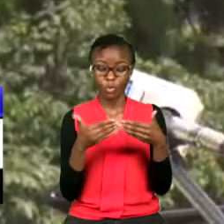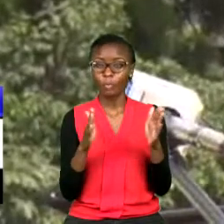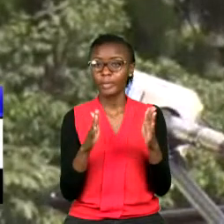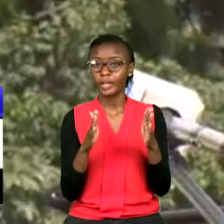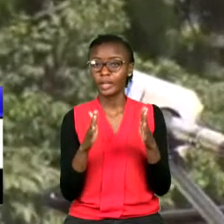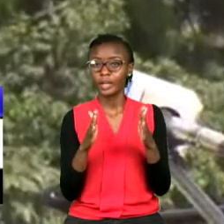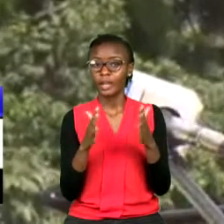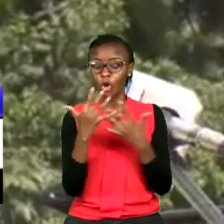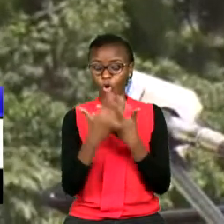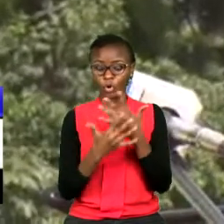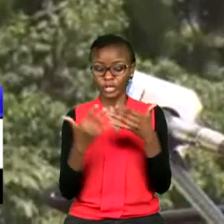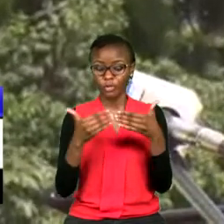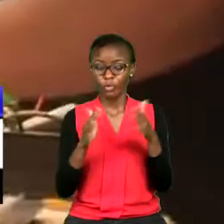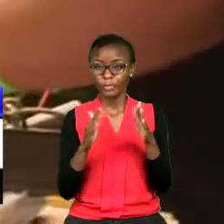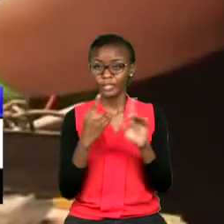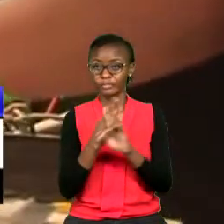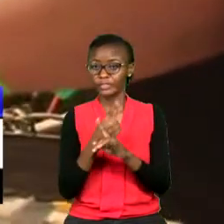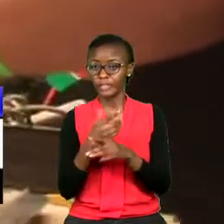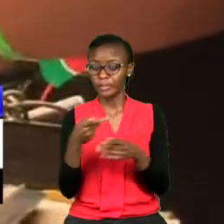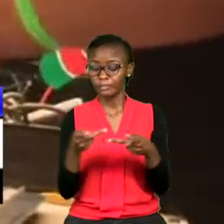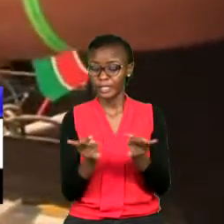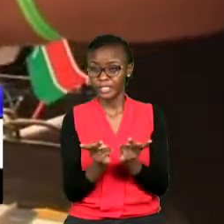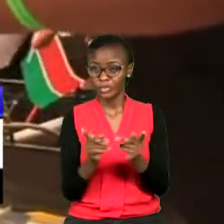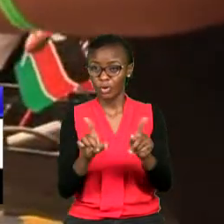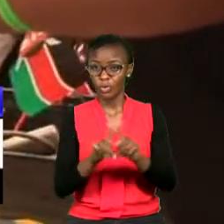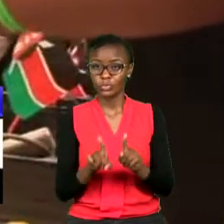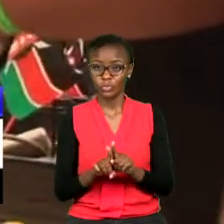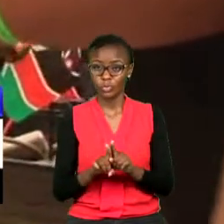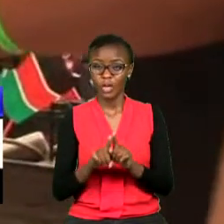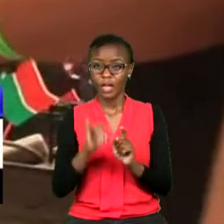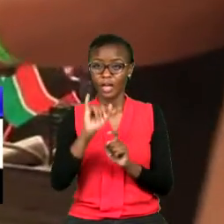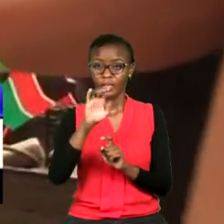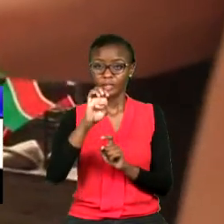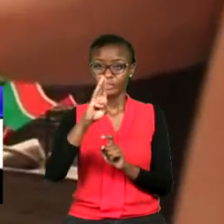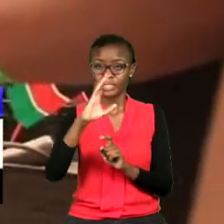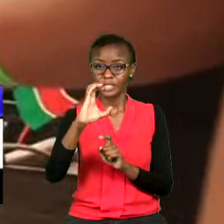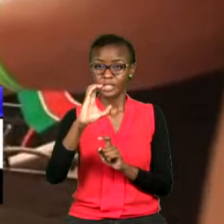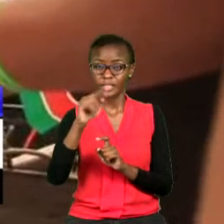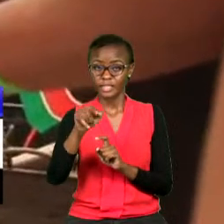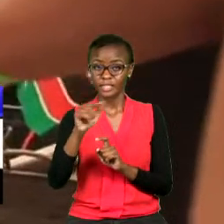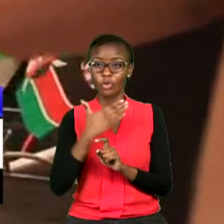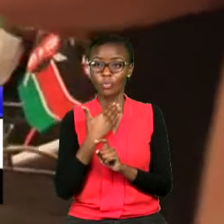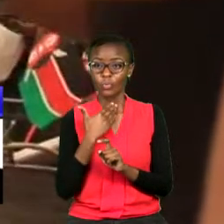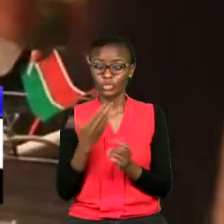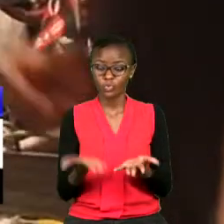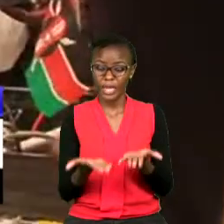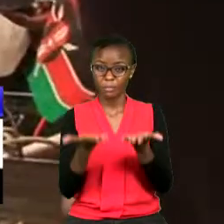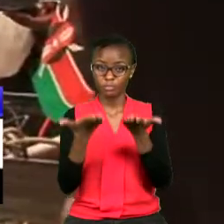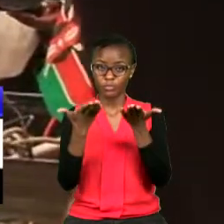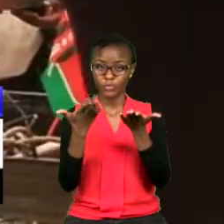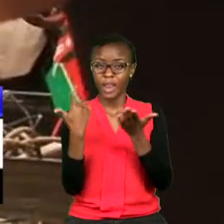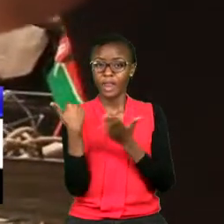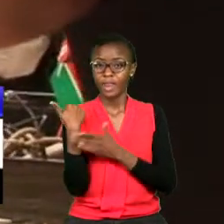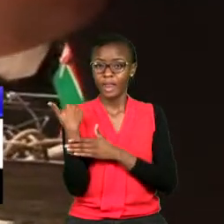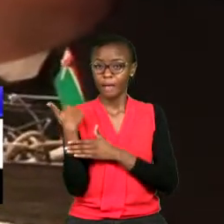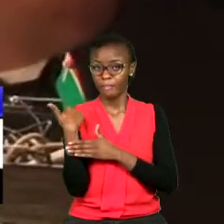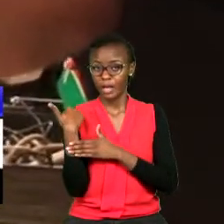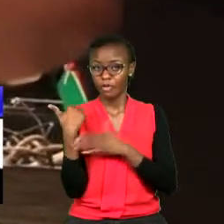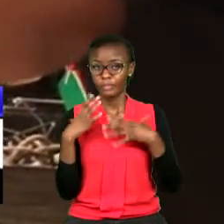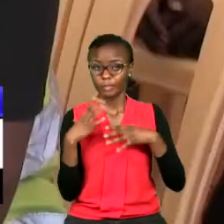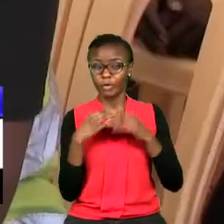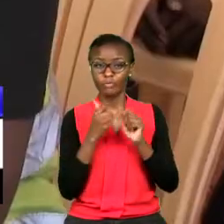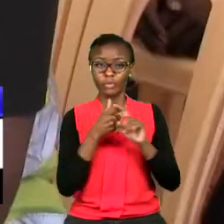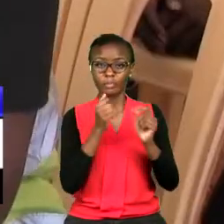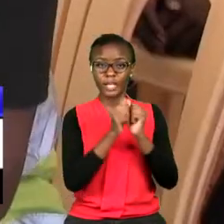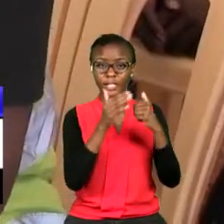register from the universities and colleges. IEBC is in the race of increasing the number of registered voters from the current